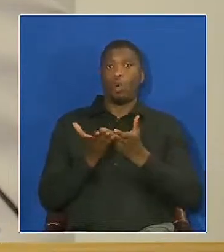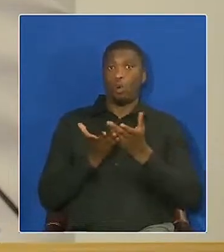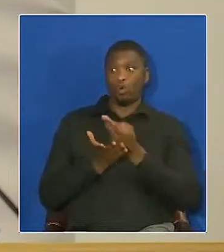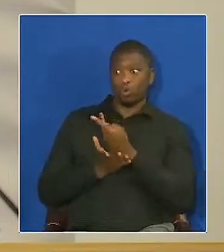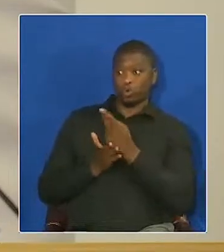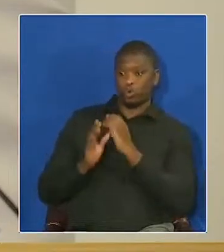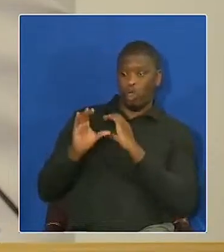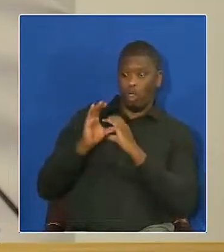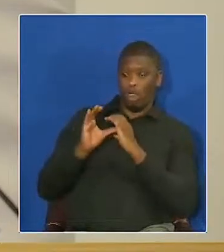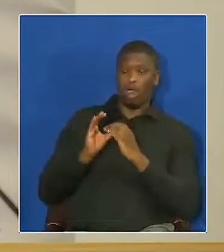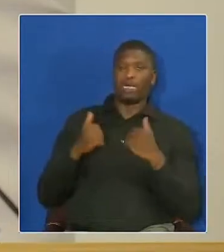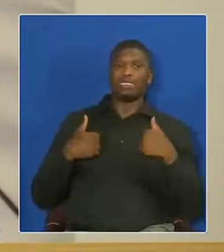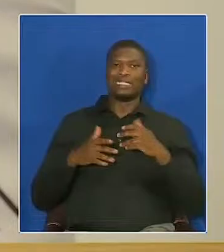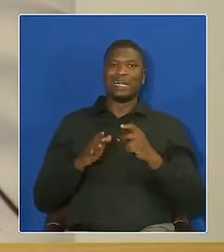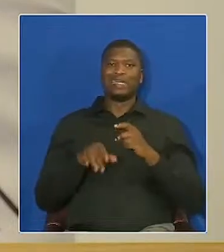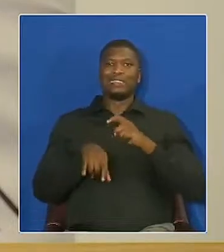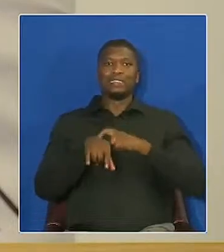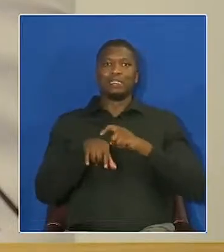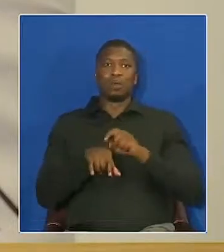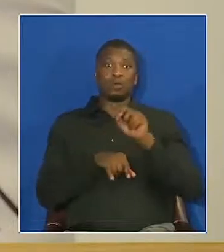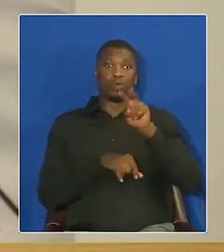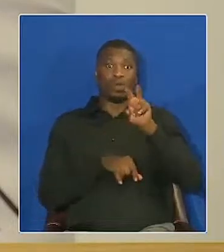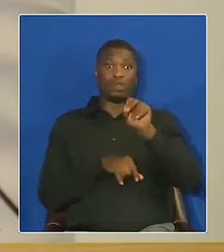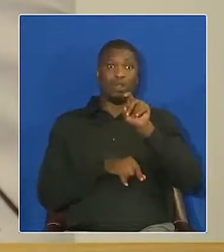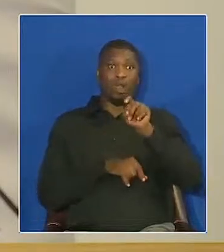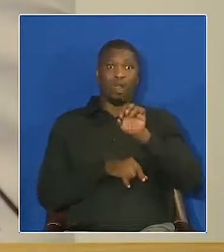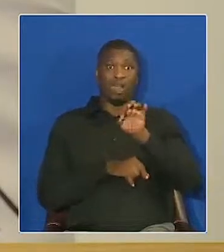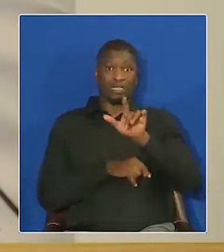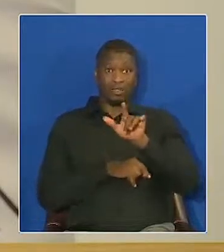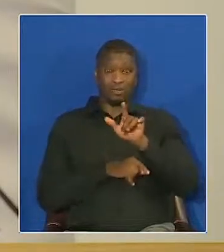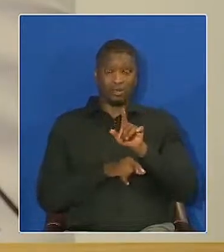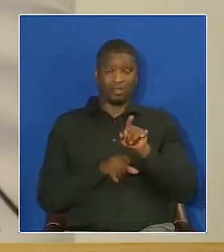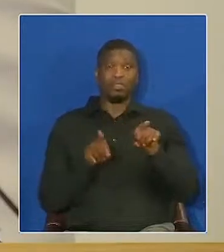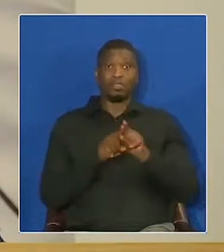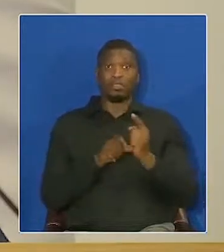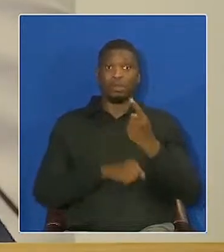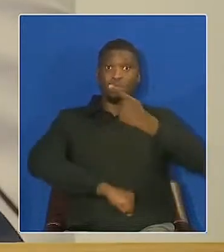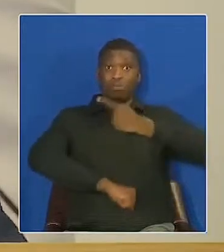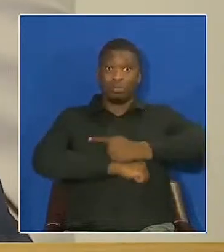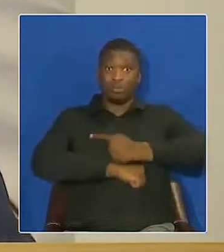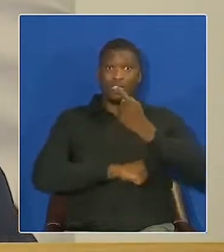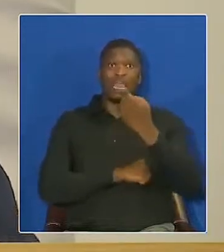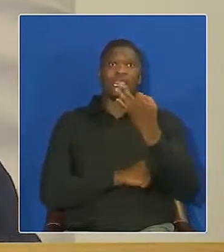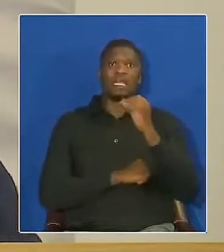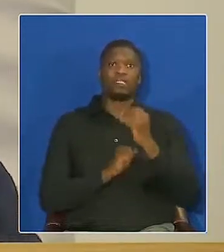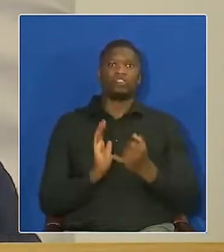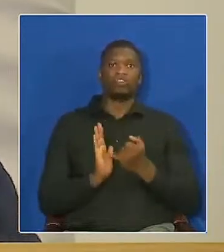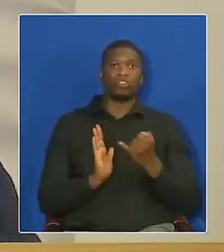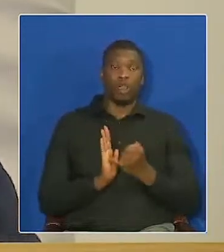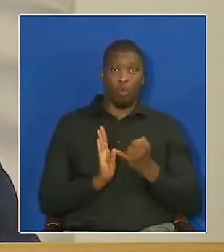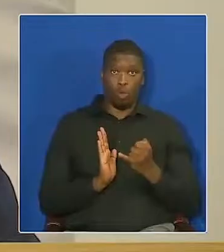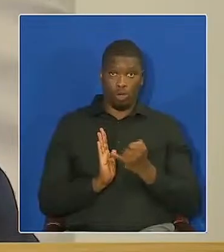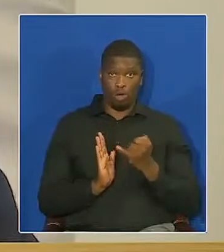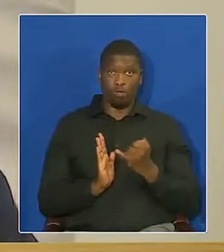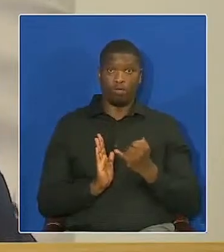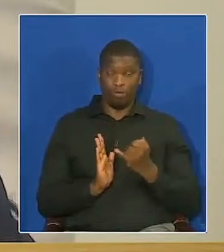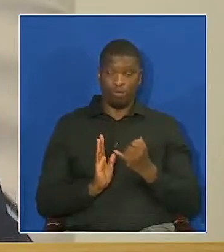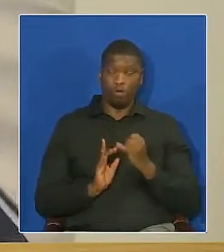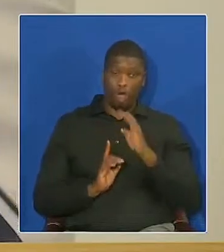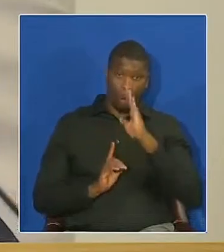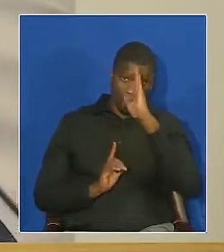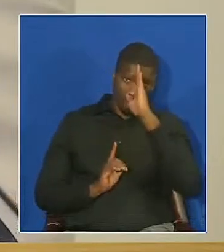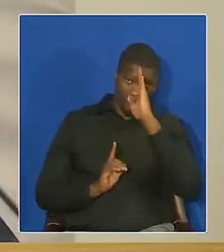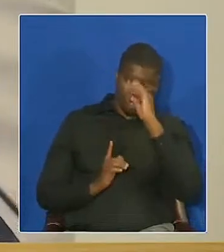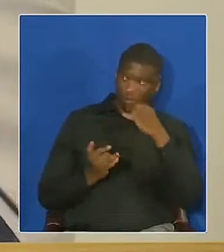at 2037, still on the 30th of January, with Brown